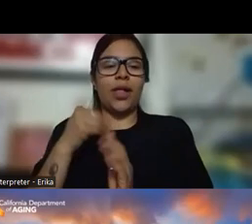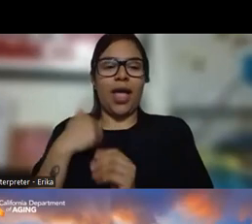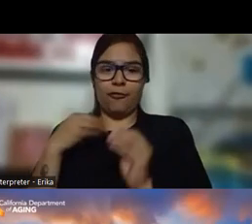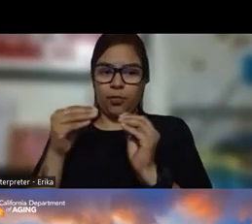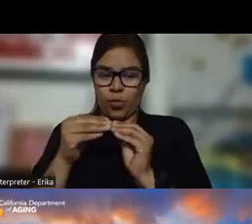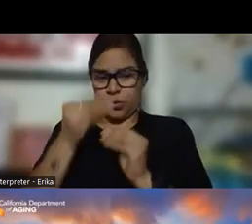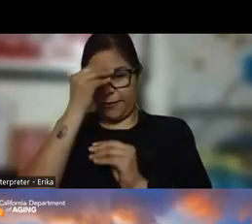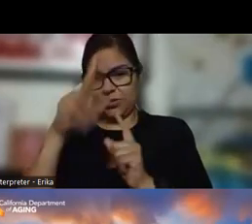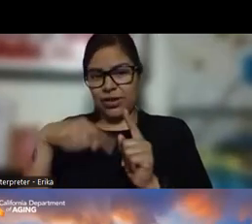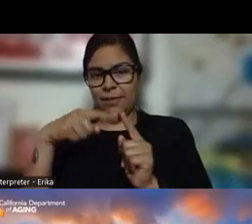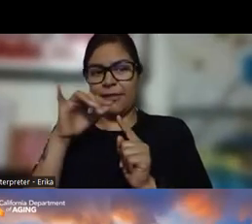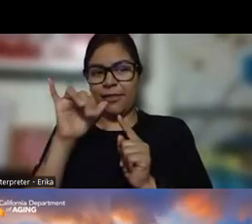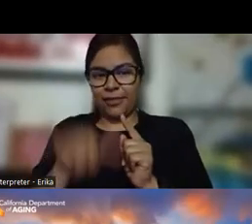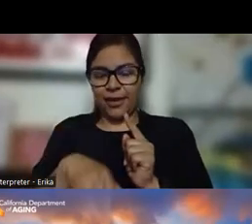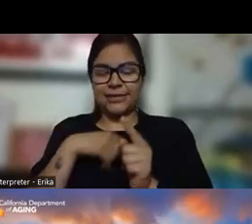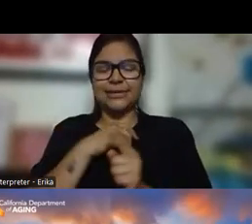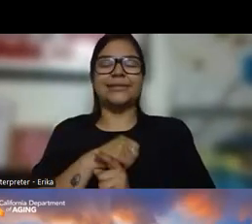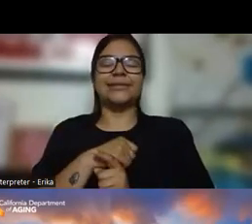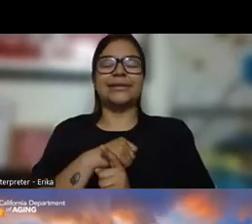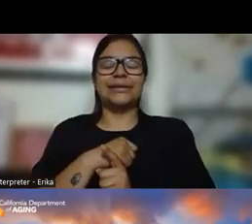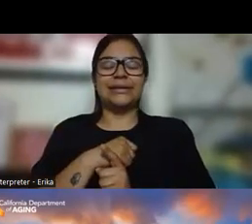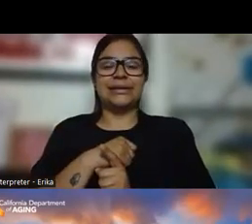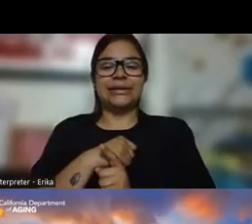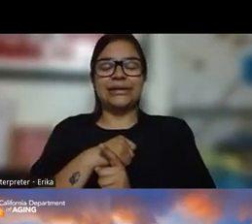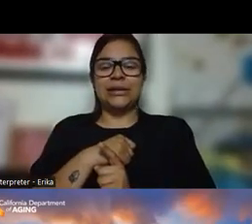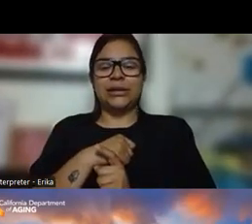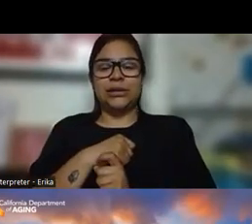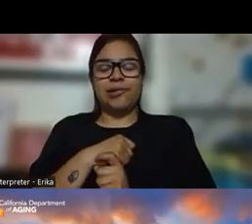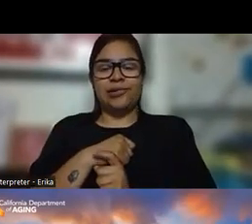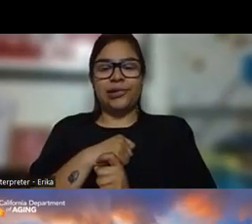that. Well, there were so many different